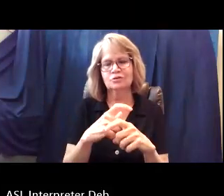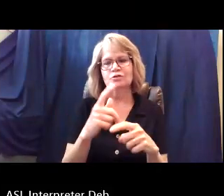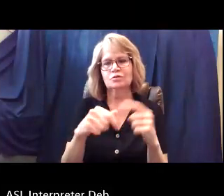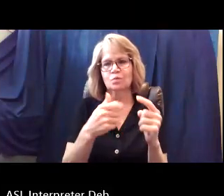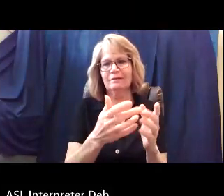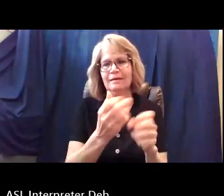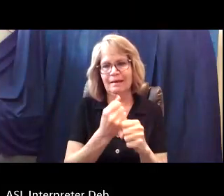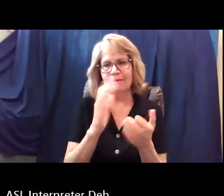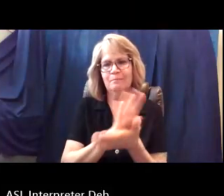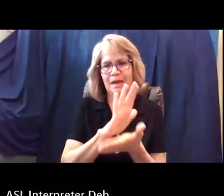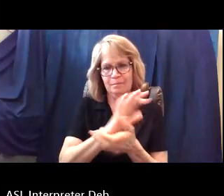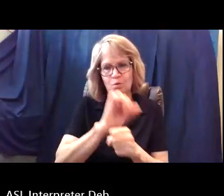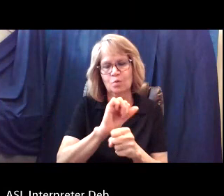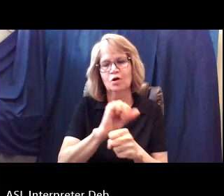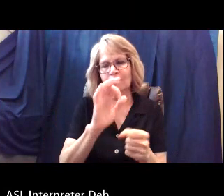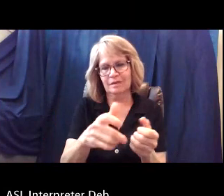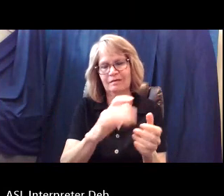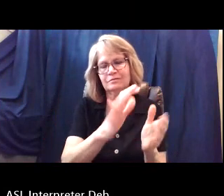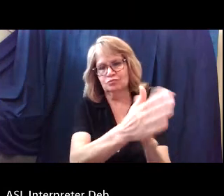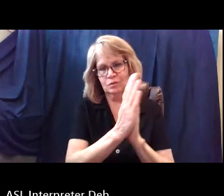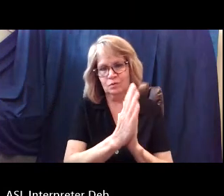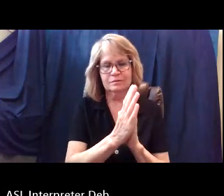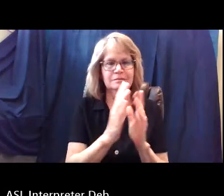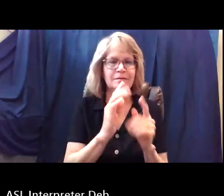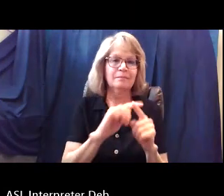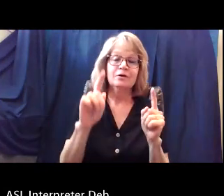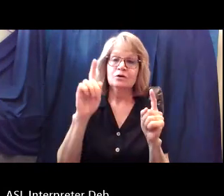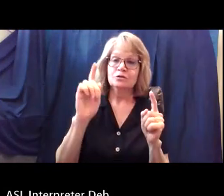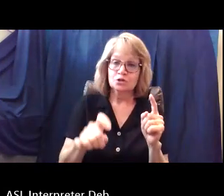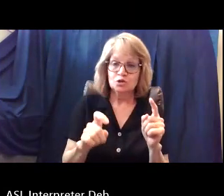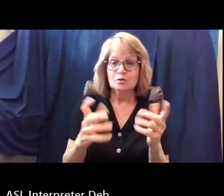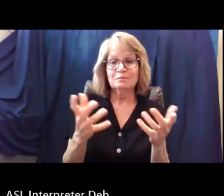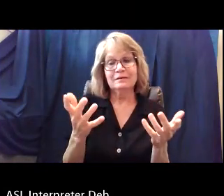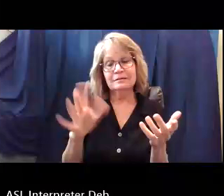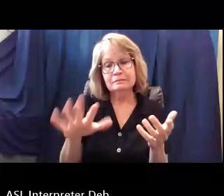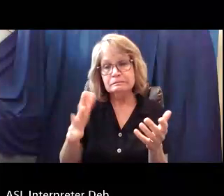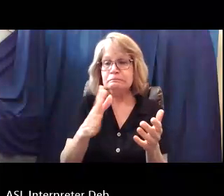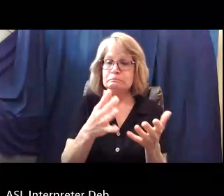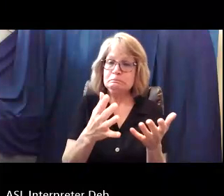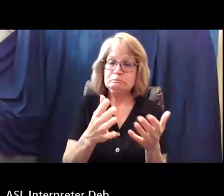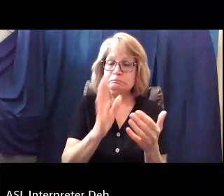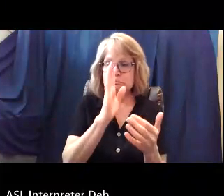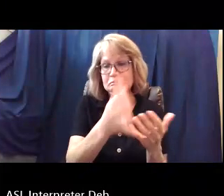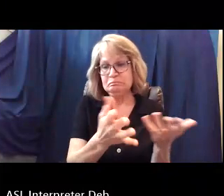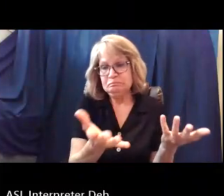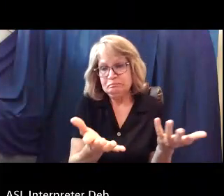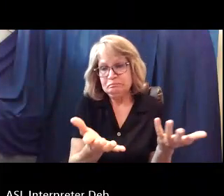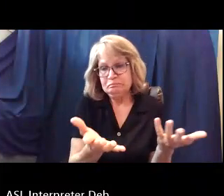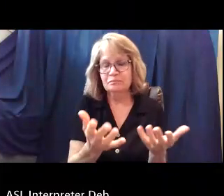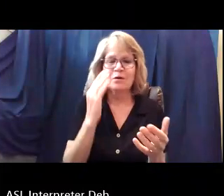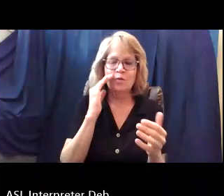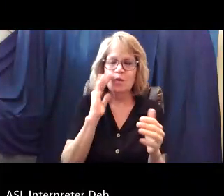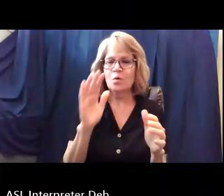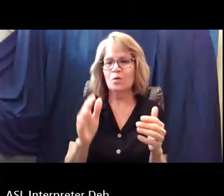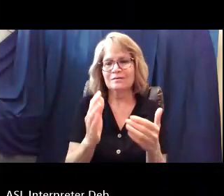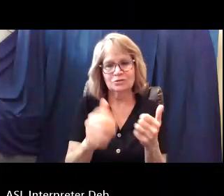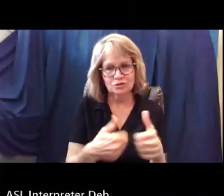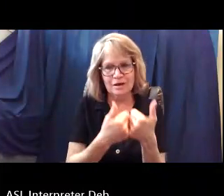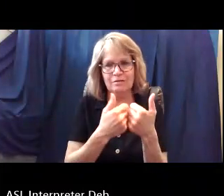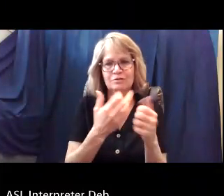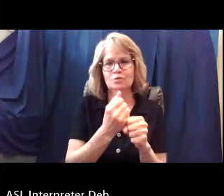getting the paperwork that's requested, but it should be relatively straightforward. I know it can be a challenge to get in for